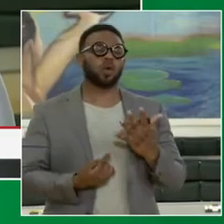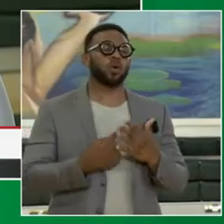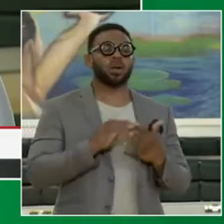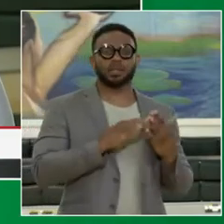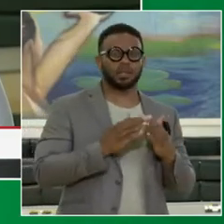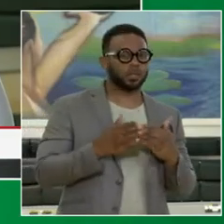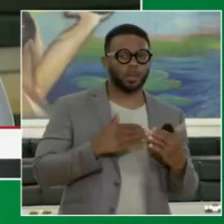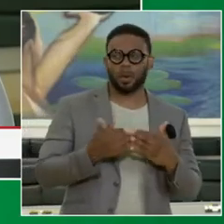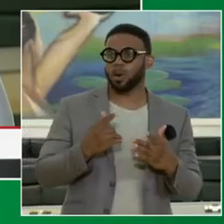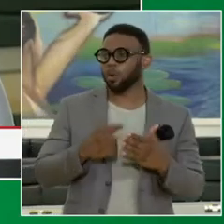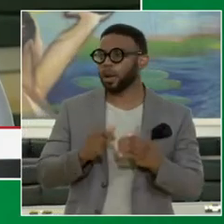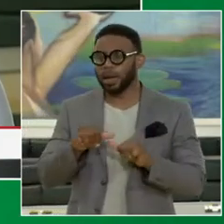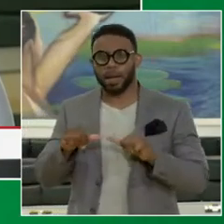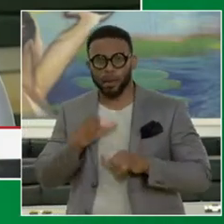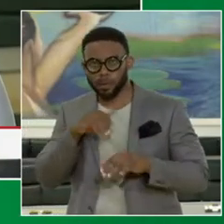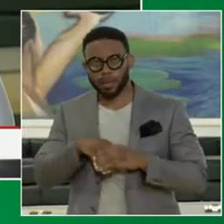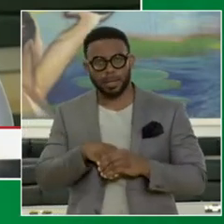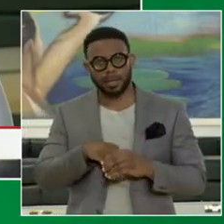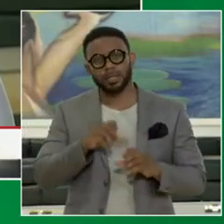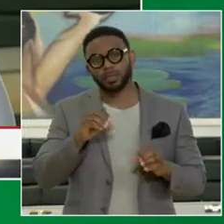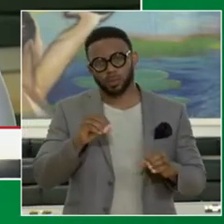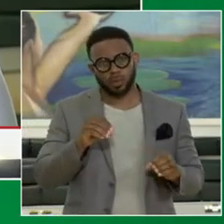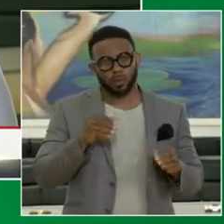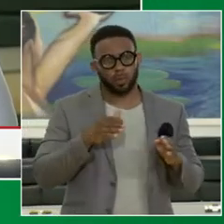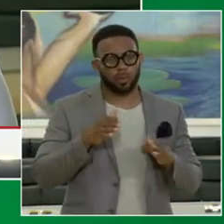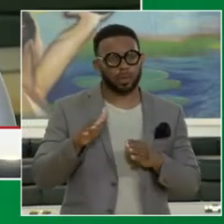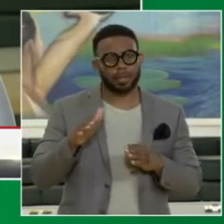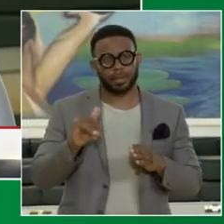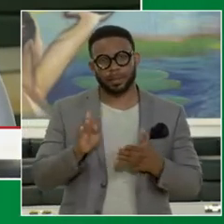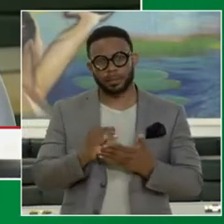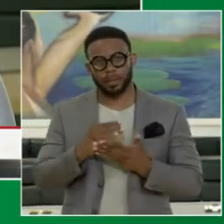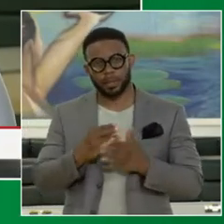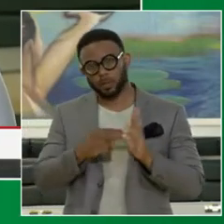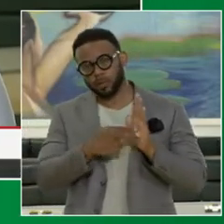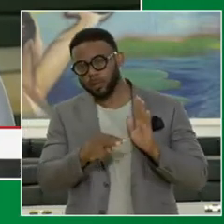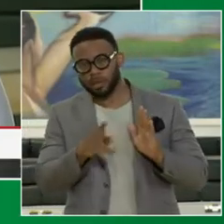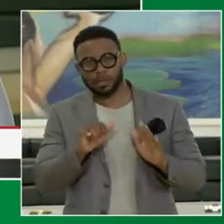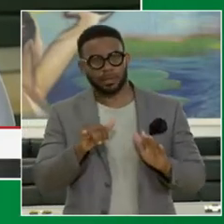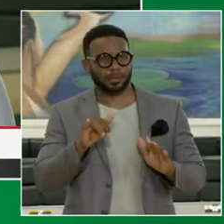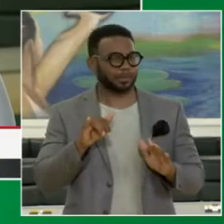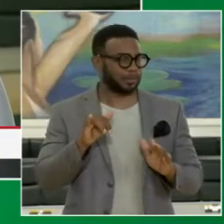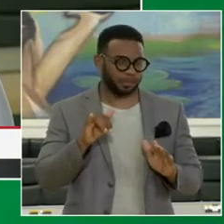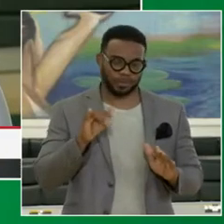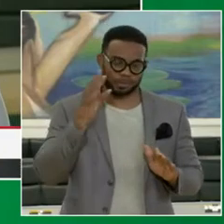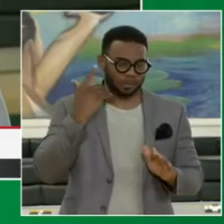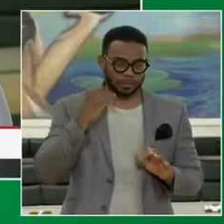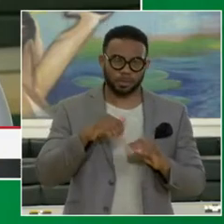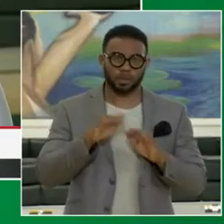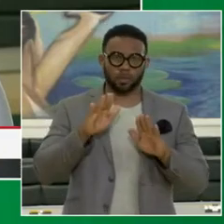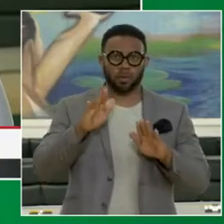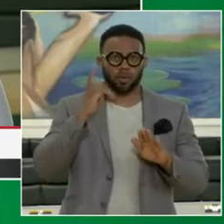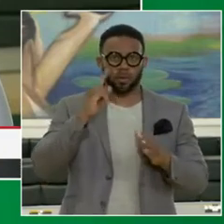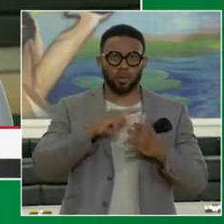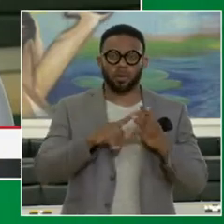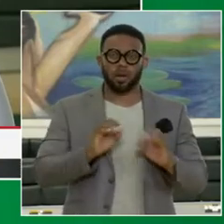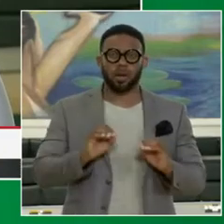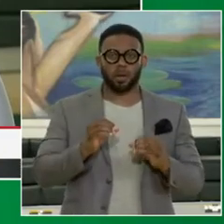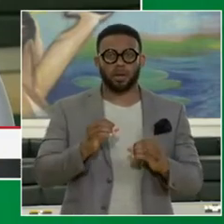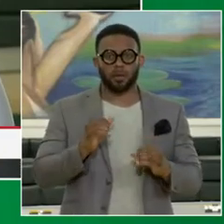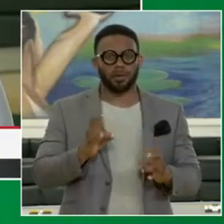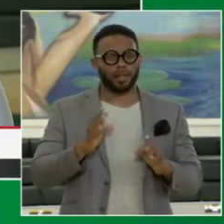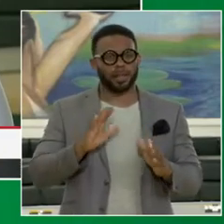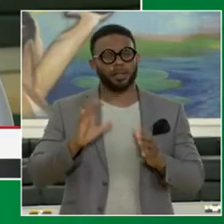city, no matter what area we were in. And so the way that this budget reflects such an exponential growth for the one's office with